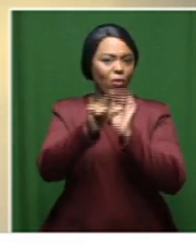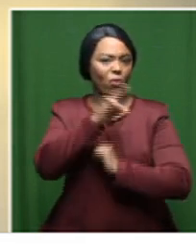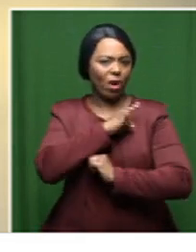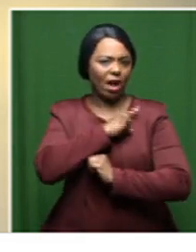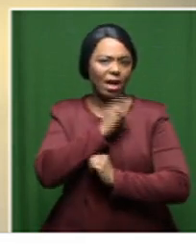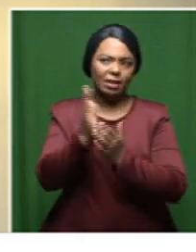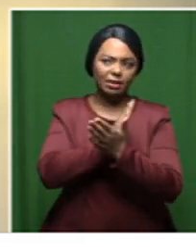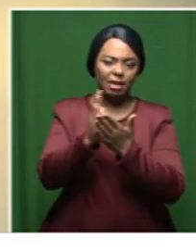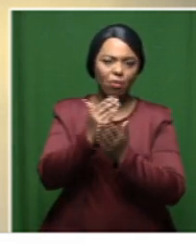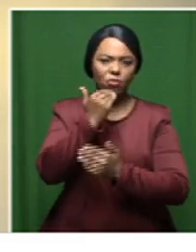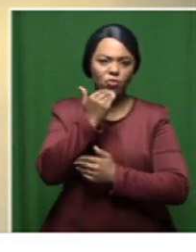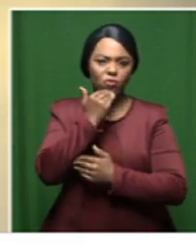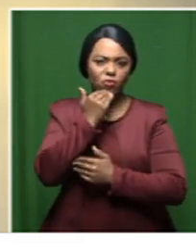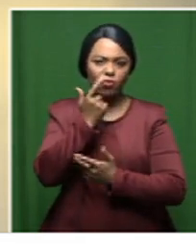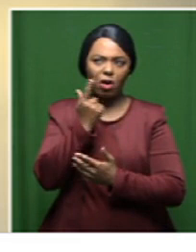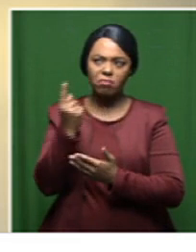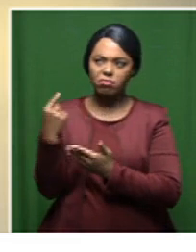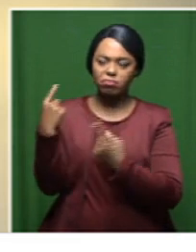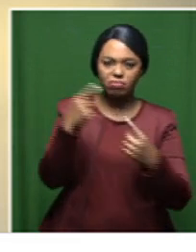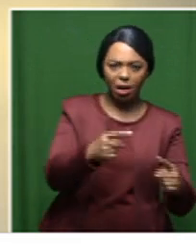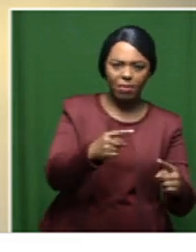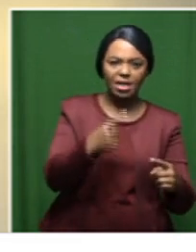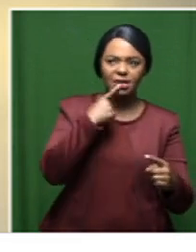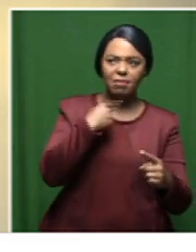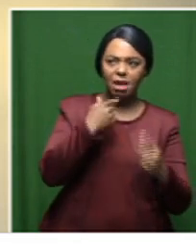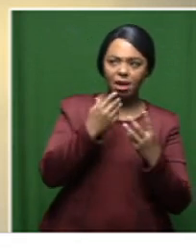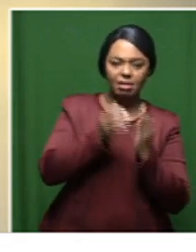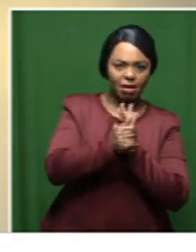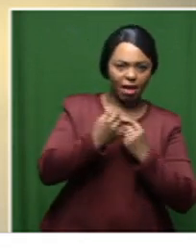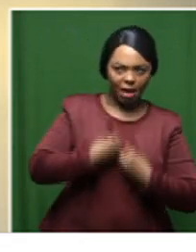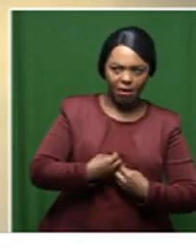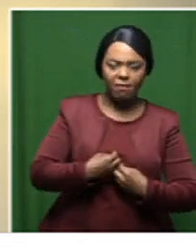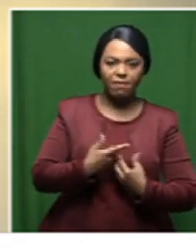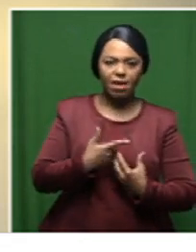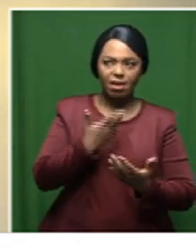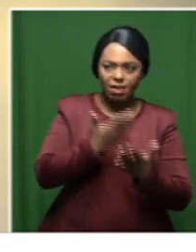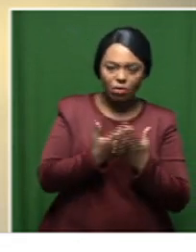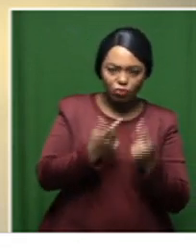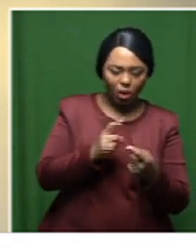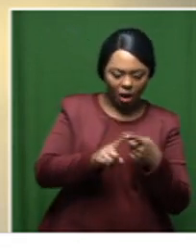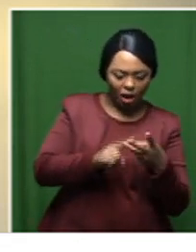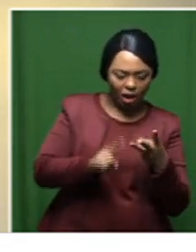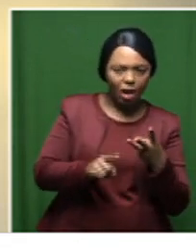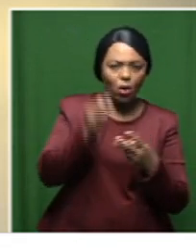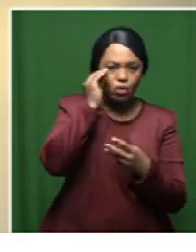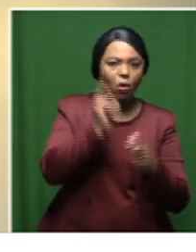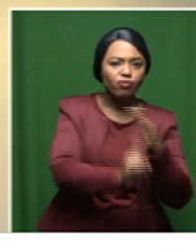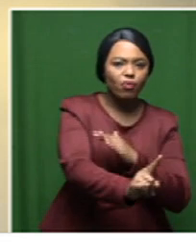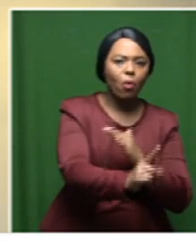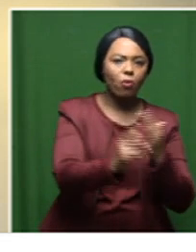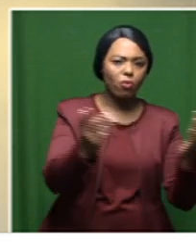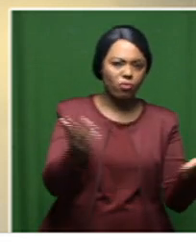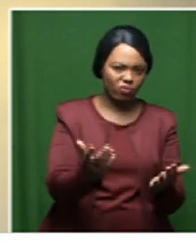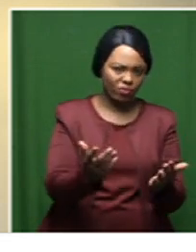are applying their trades in this field to know where to prioritize, how to